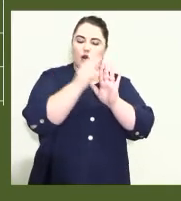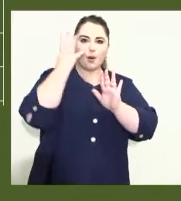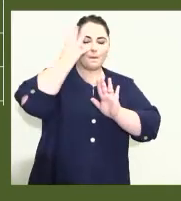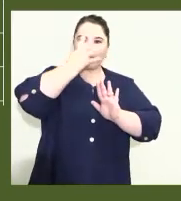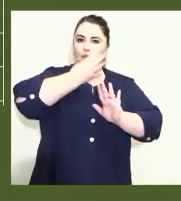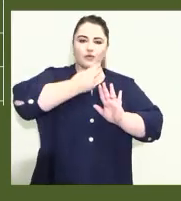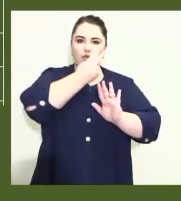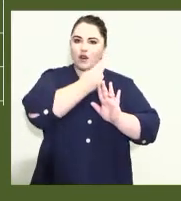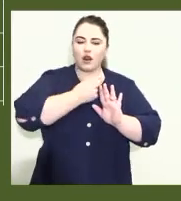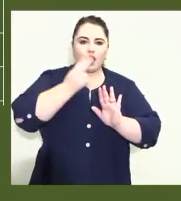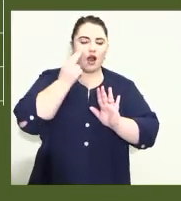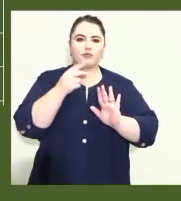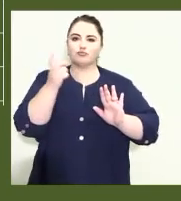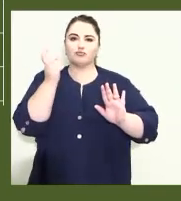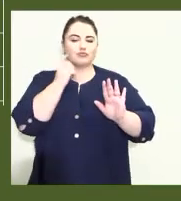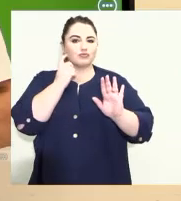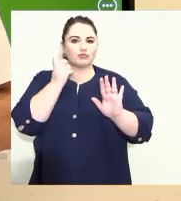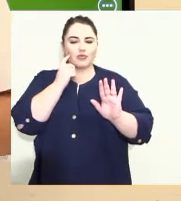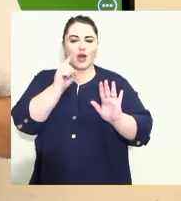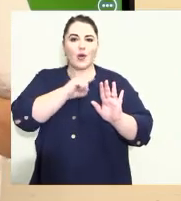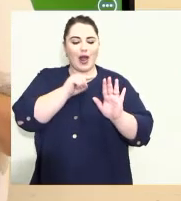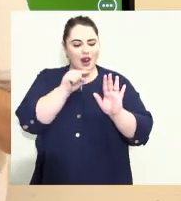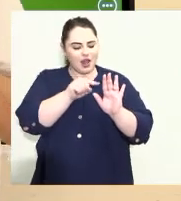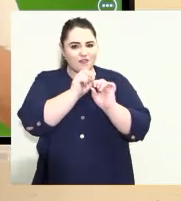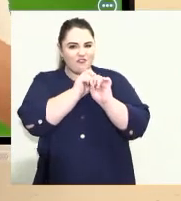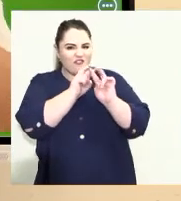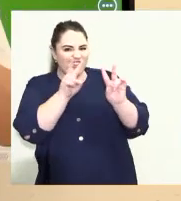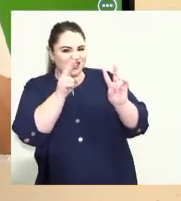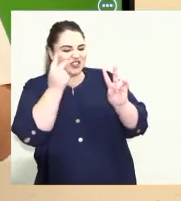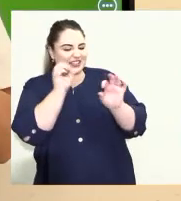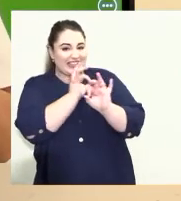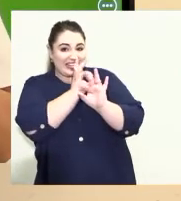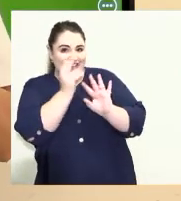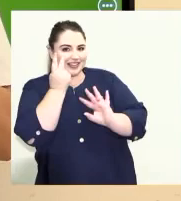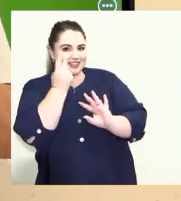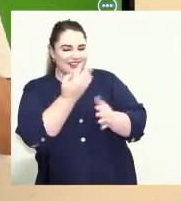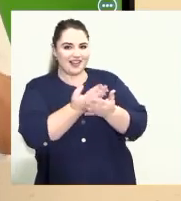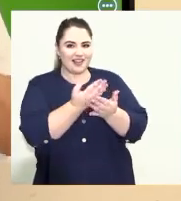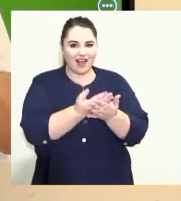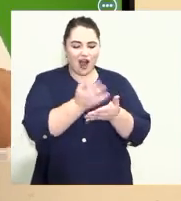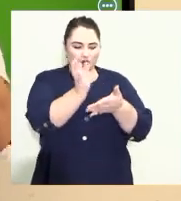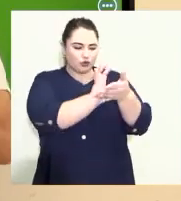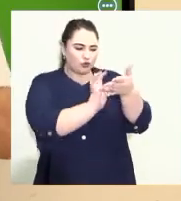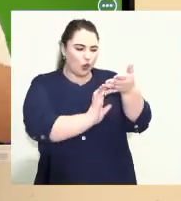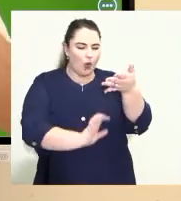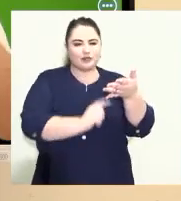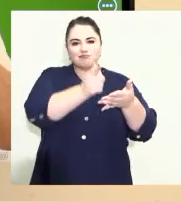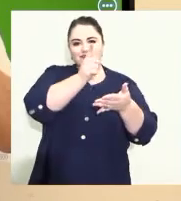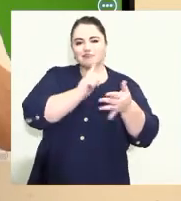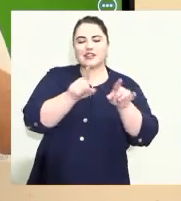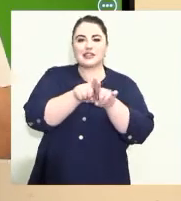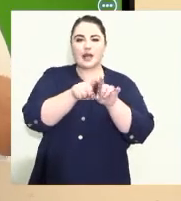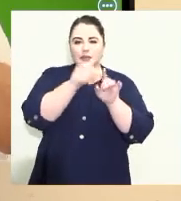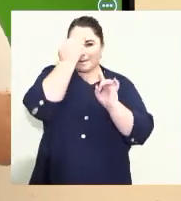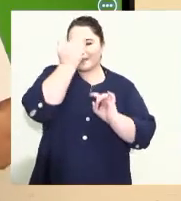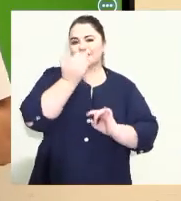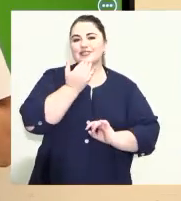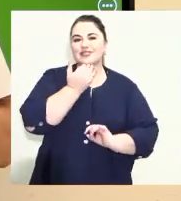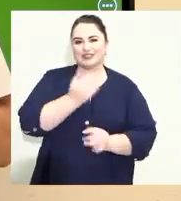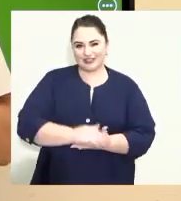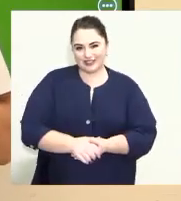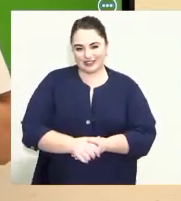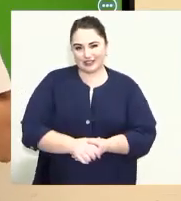how nice it is, because a graph is a visual representation. It tells us a story just like a